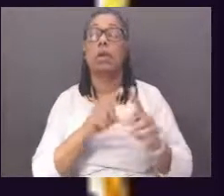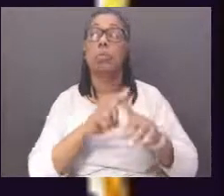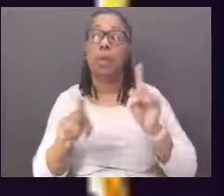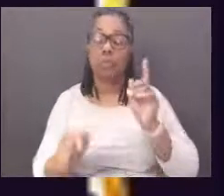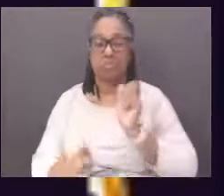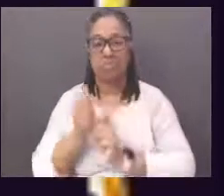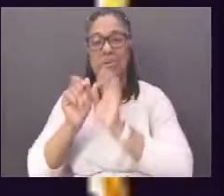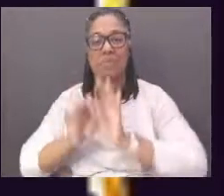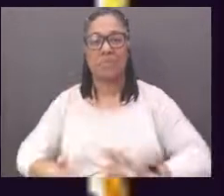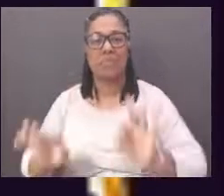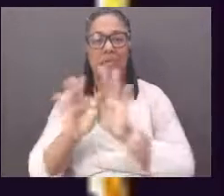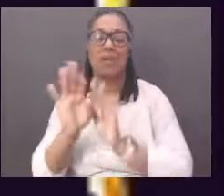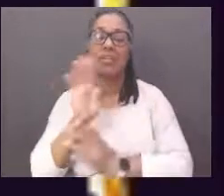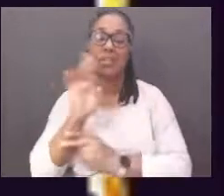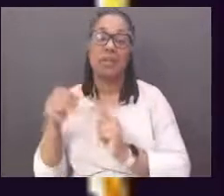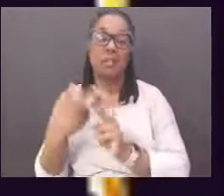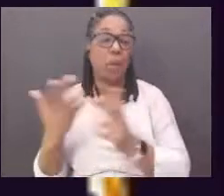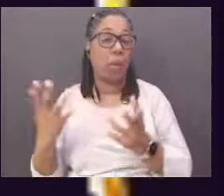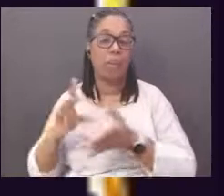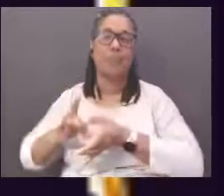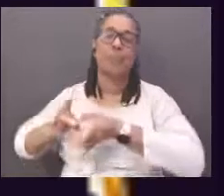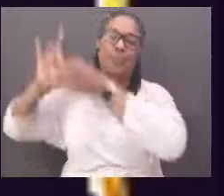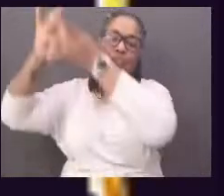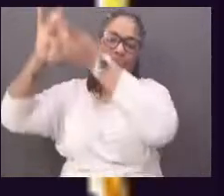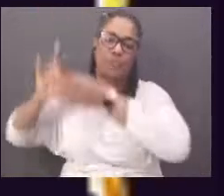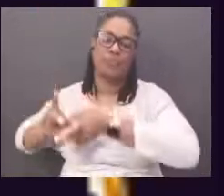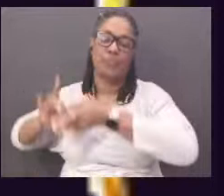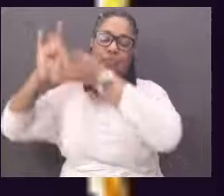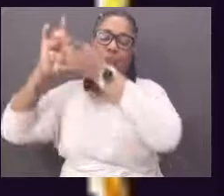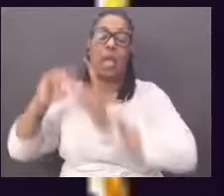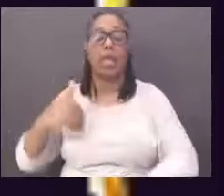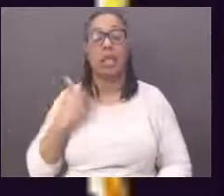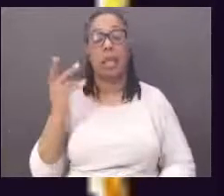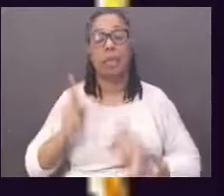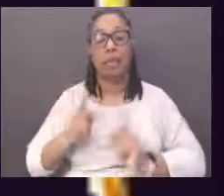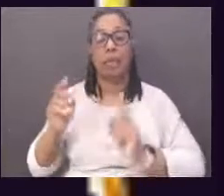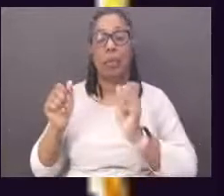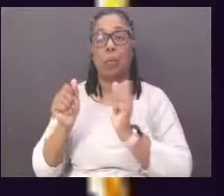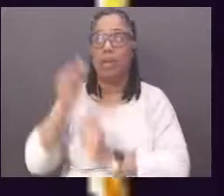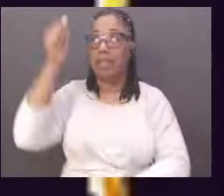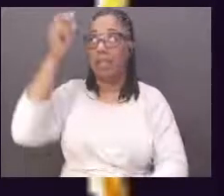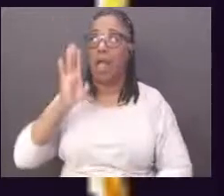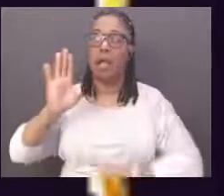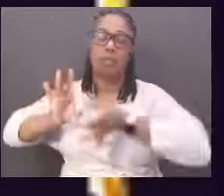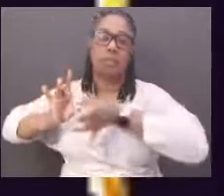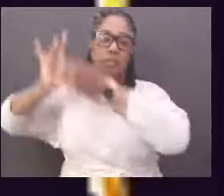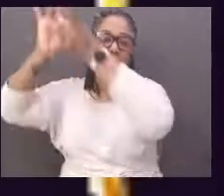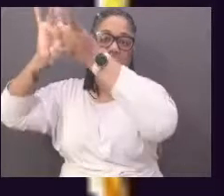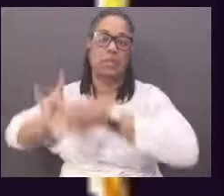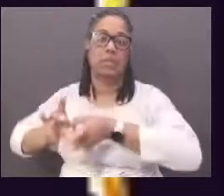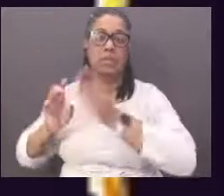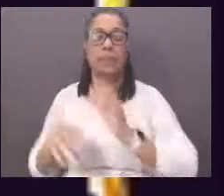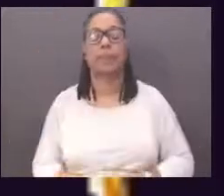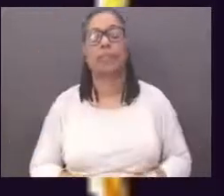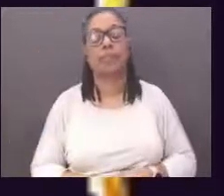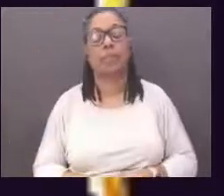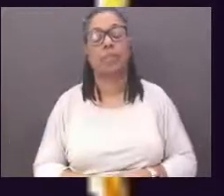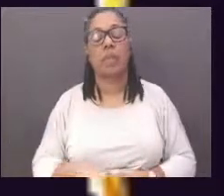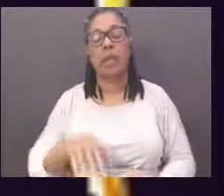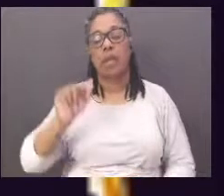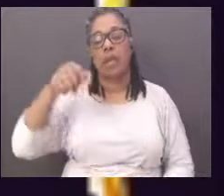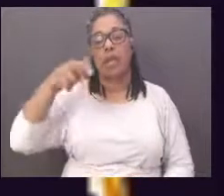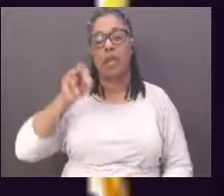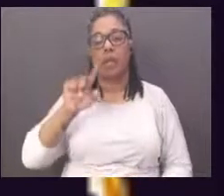importantly, talks about the relationship our young people need to have with God through Jesus Christ. And this is our young people's first opportunity to get